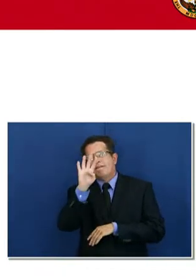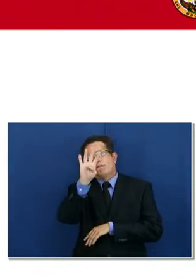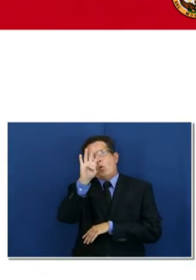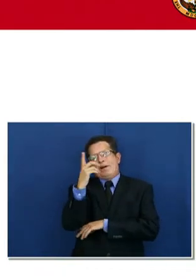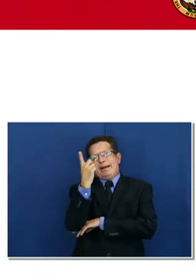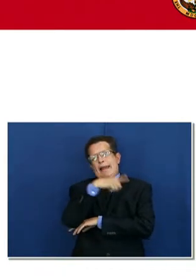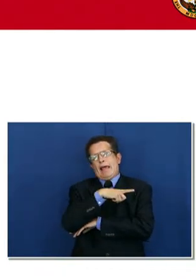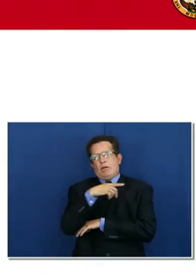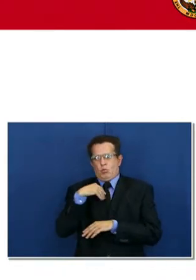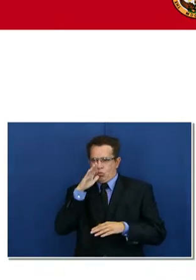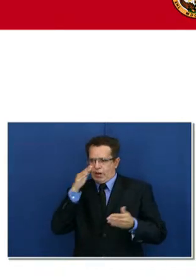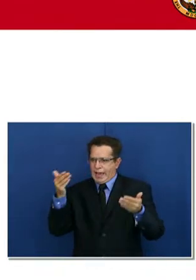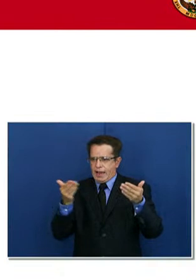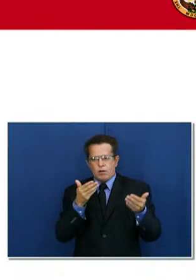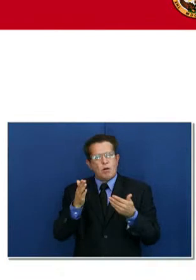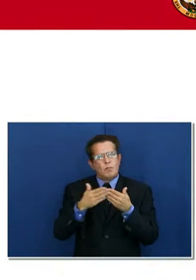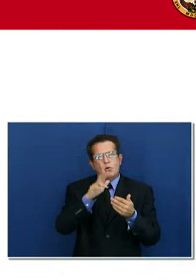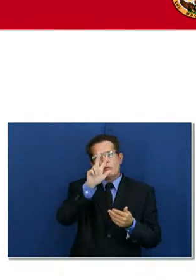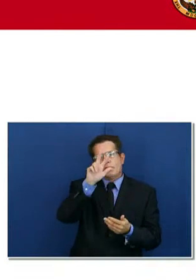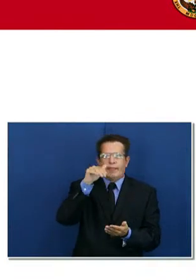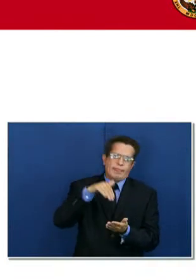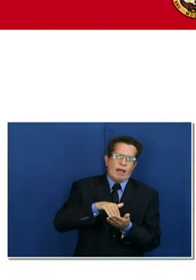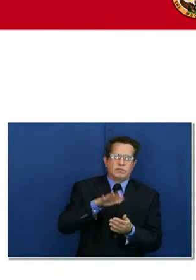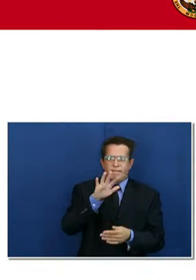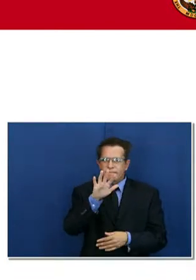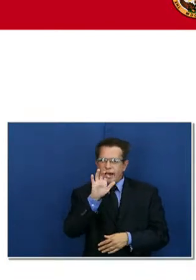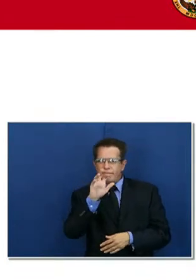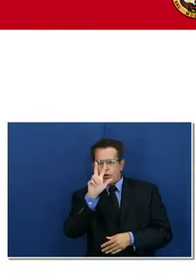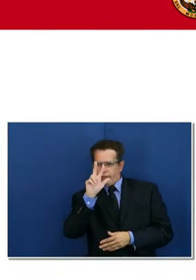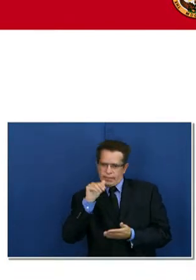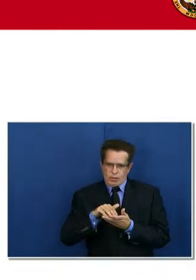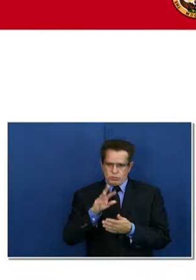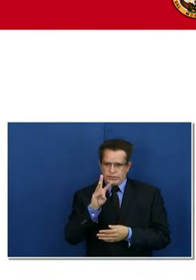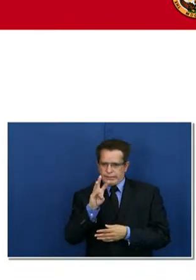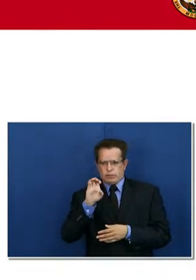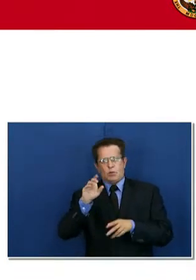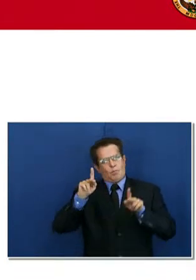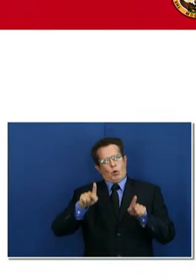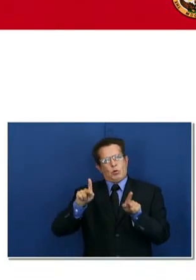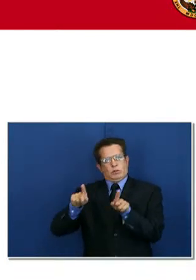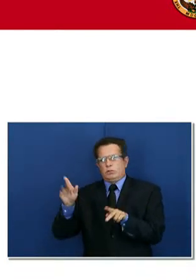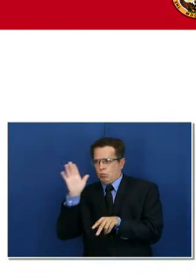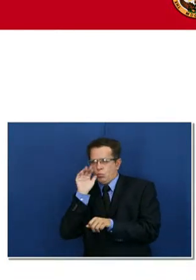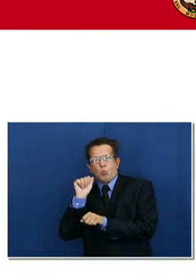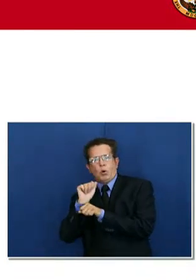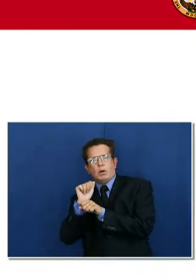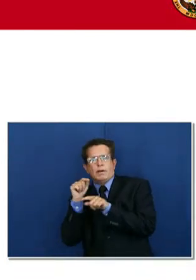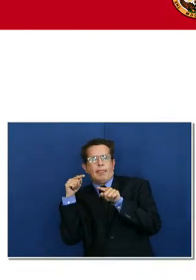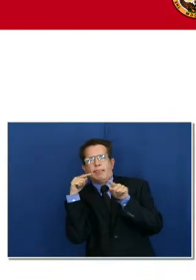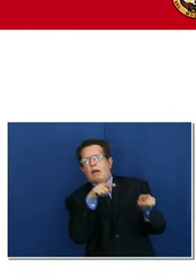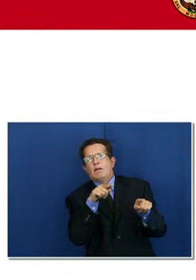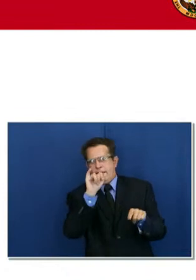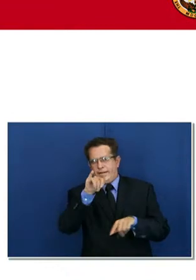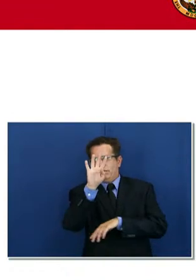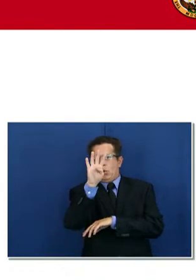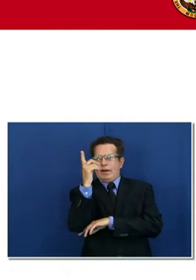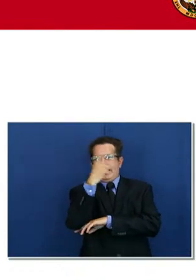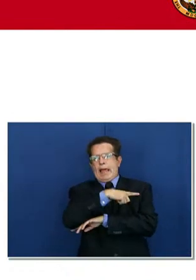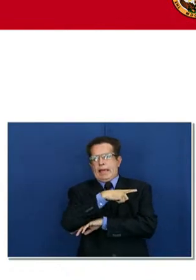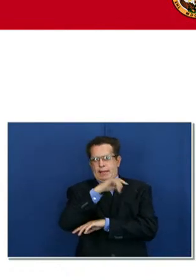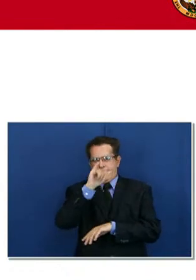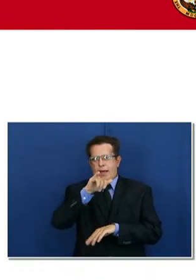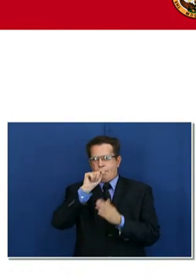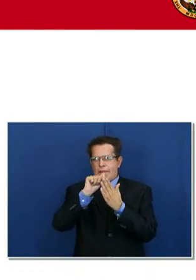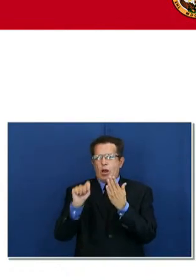when we bring on nearly 3,500 to 3,600 poll workers that will serve across that 4-day period. So I want to talk